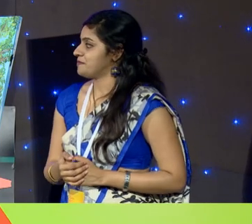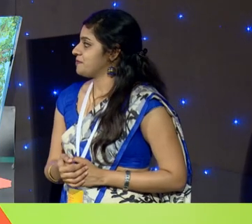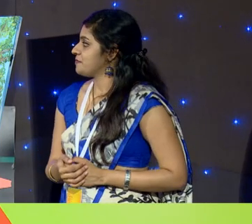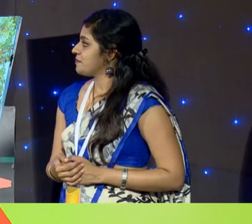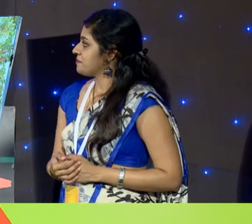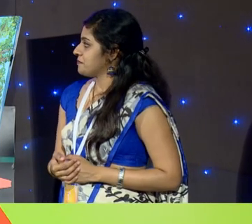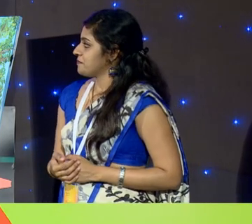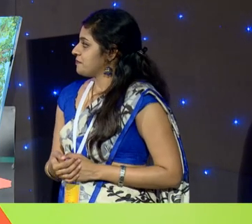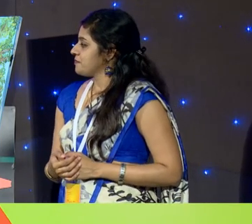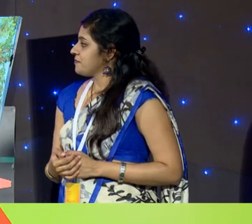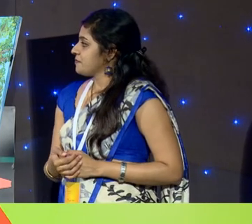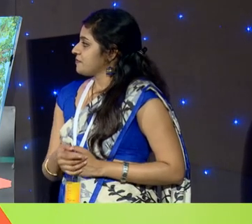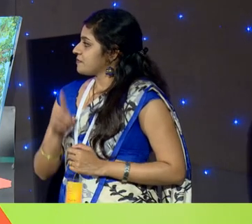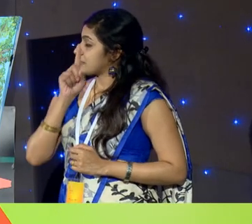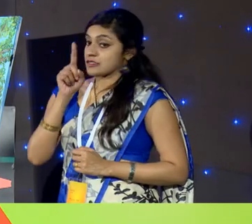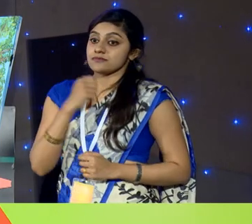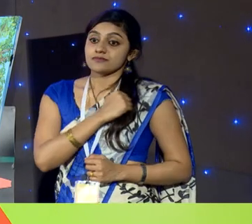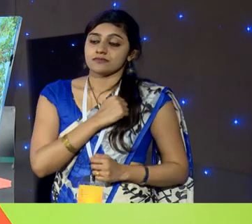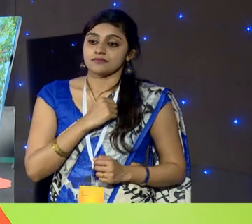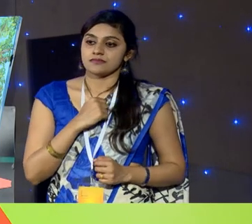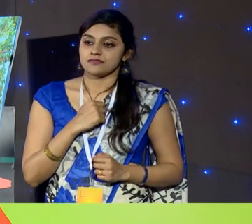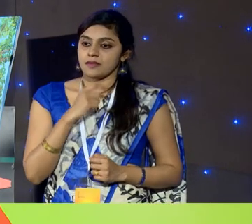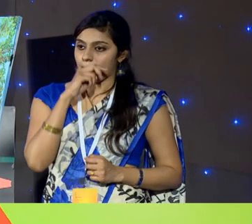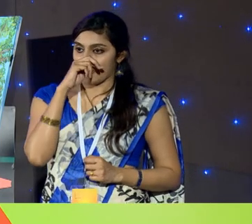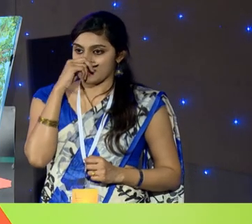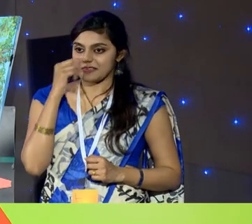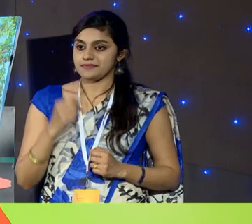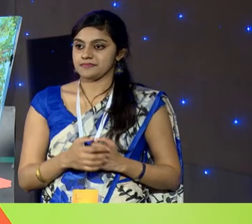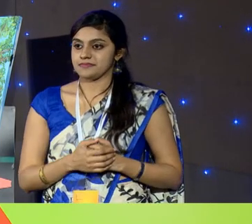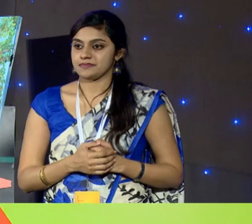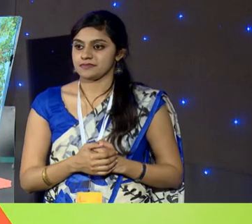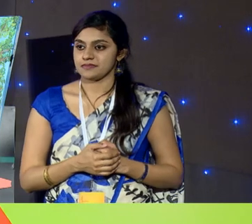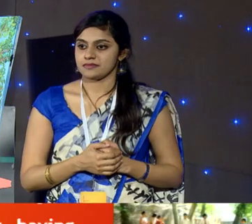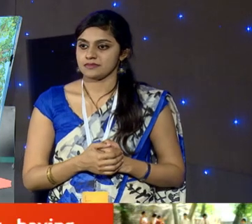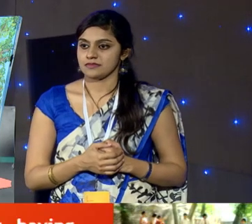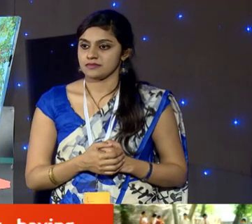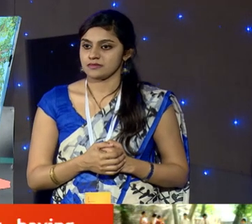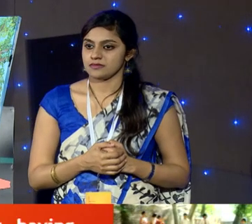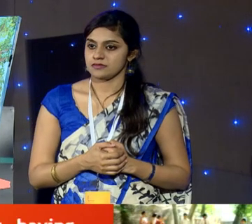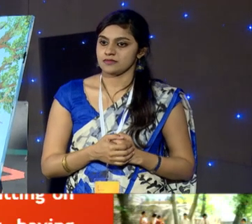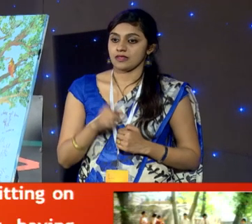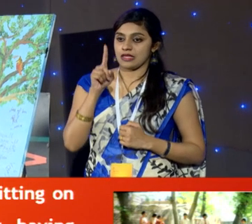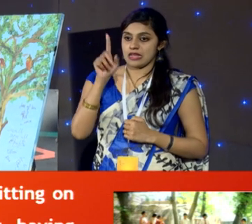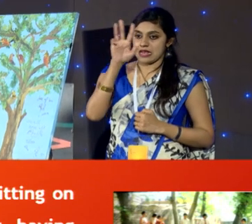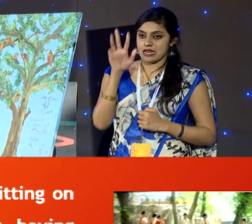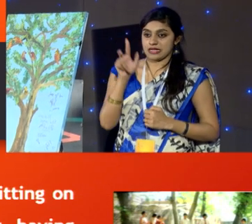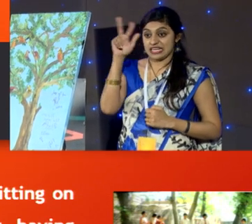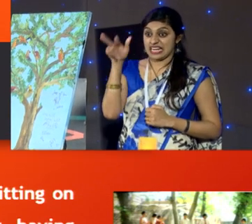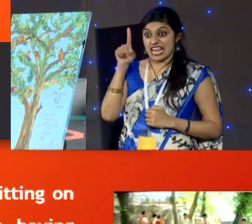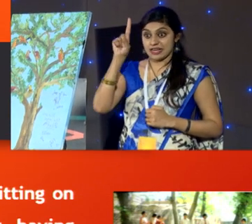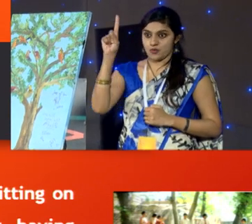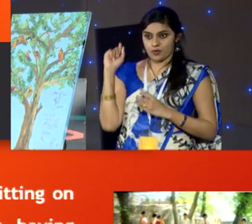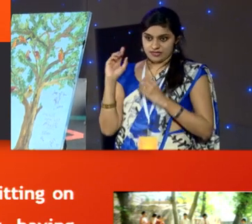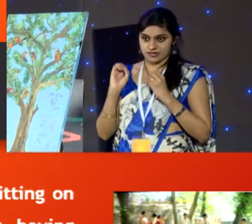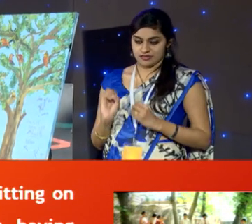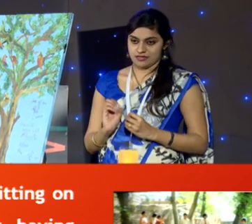So far, since 1981, the journey has been from its modest beginning with terrace for an office,